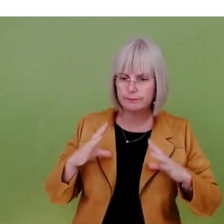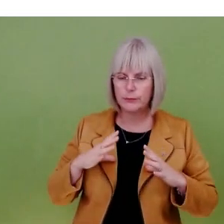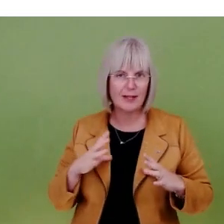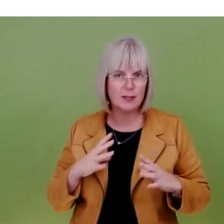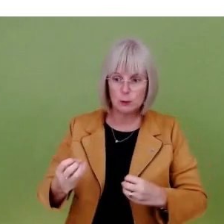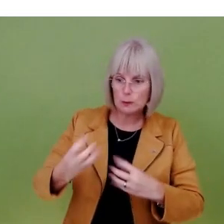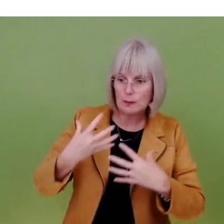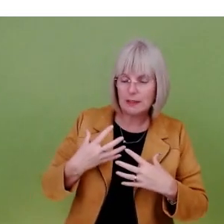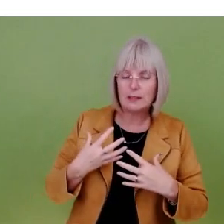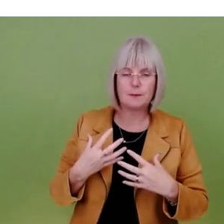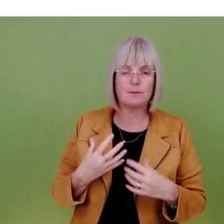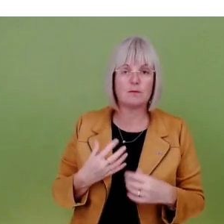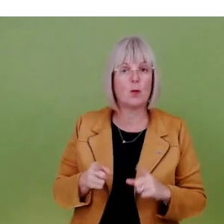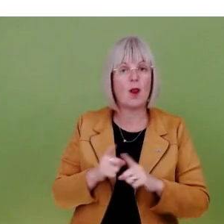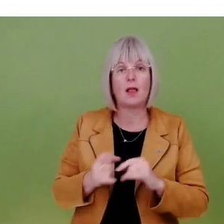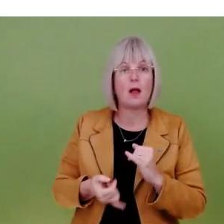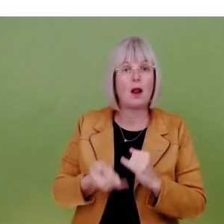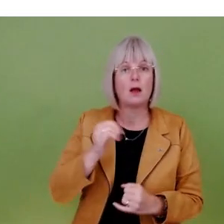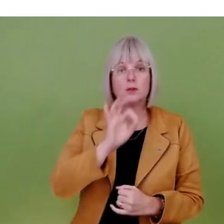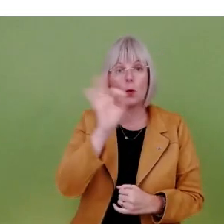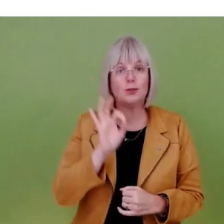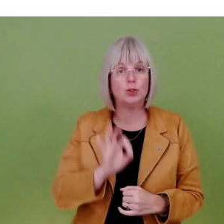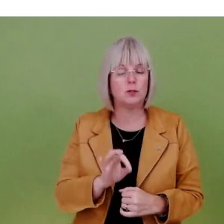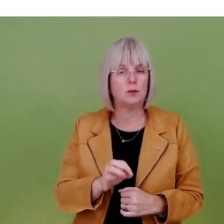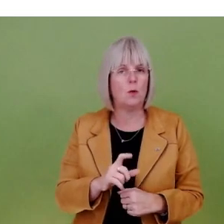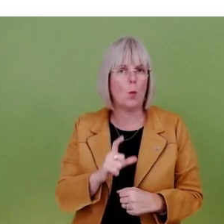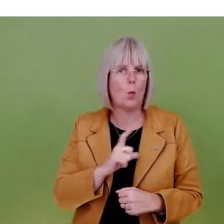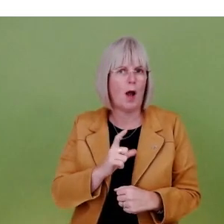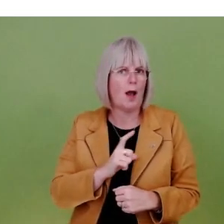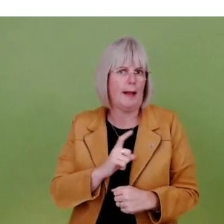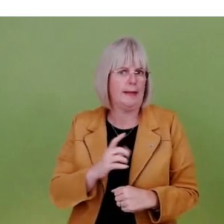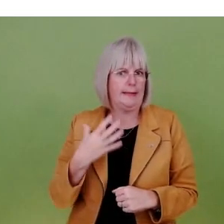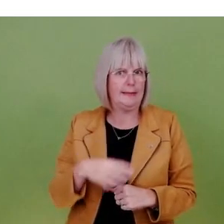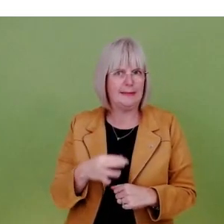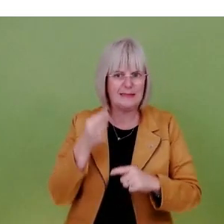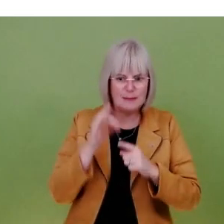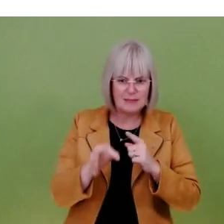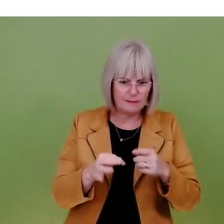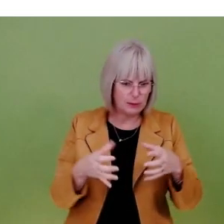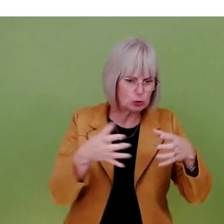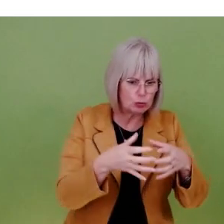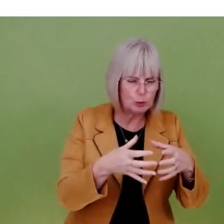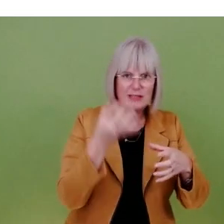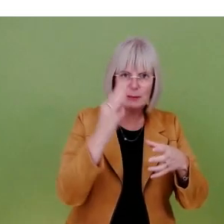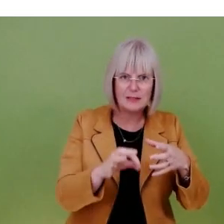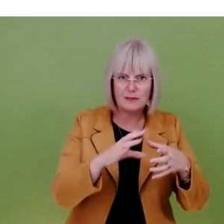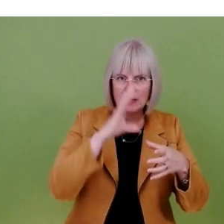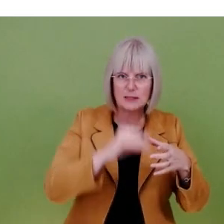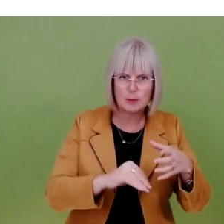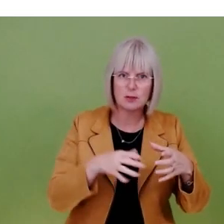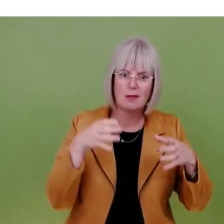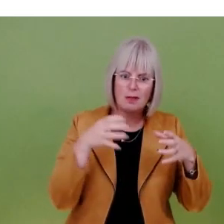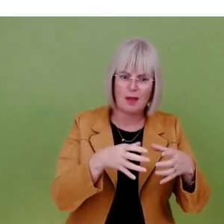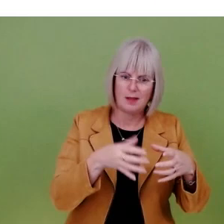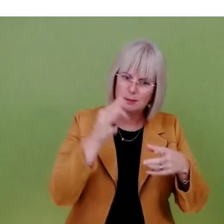you know, why is it that you might need to have a particular group for people with a particular set of experiences to talk in a protected way? I think,